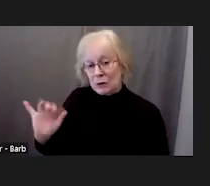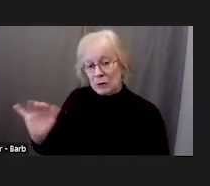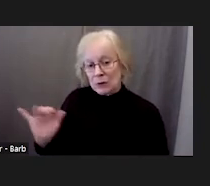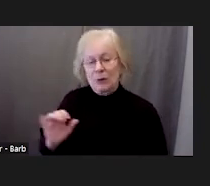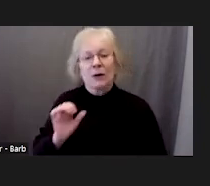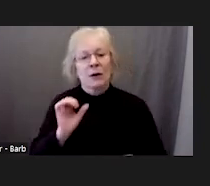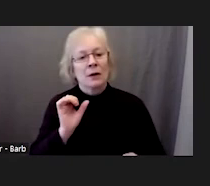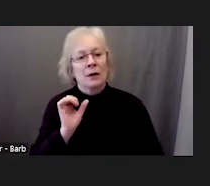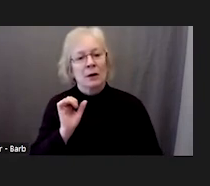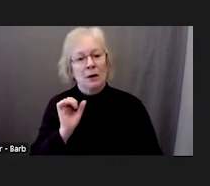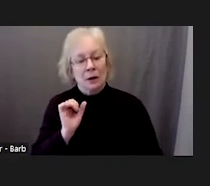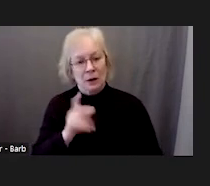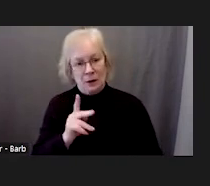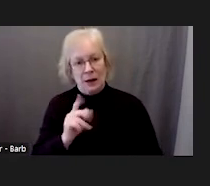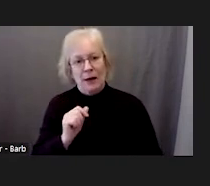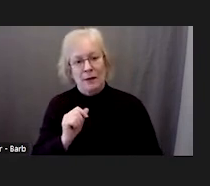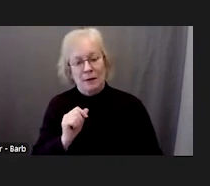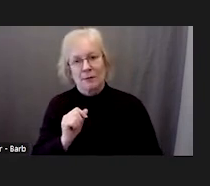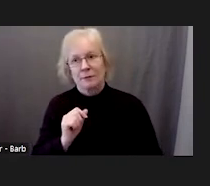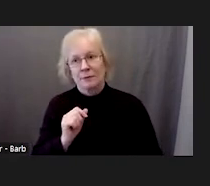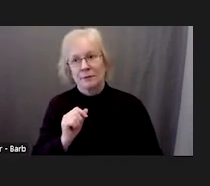Let's ask.